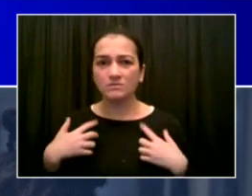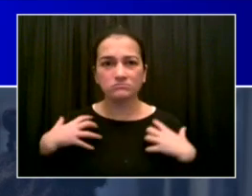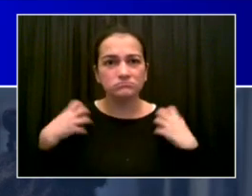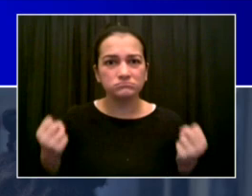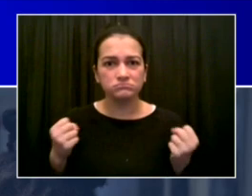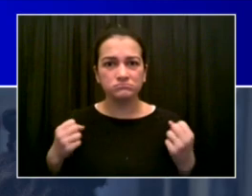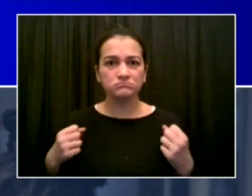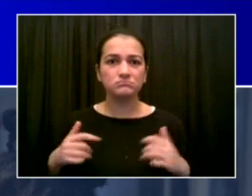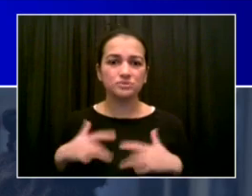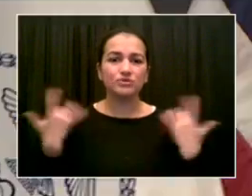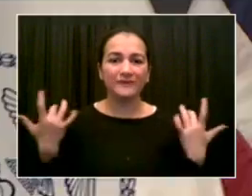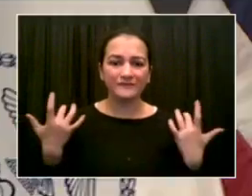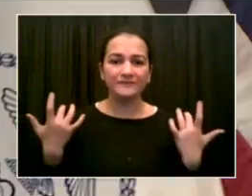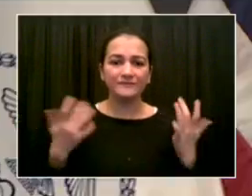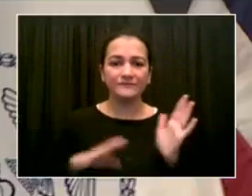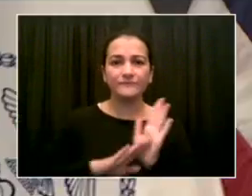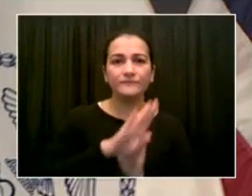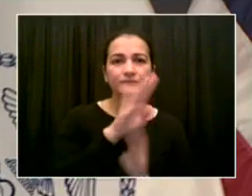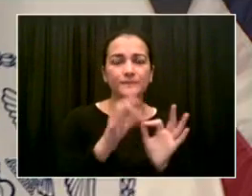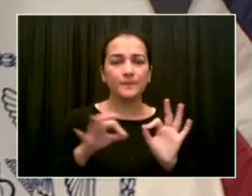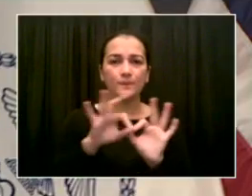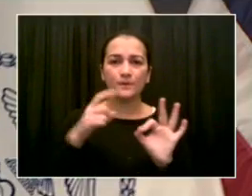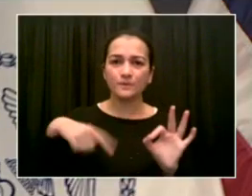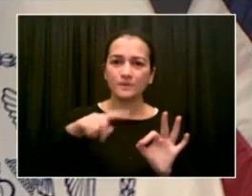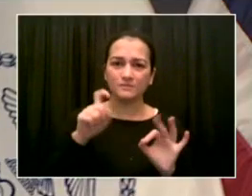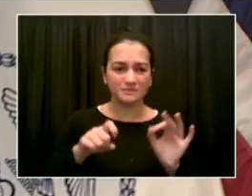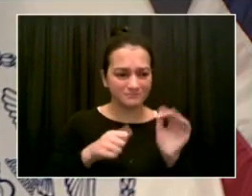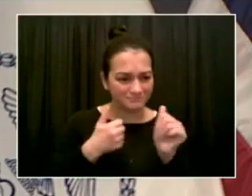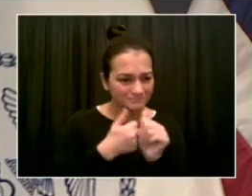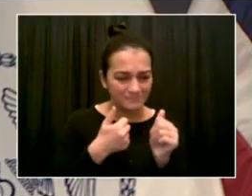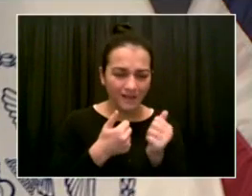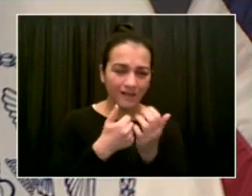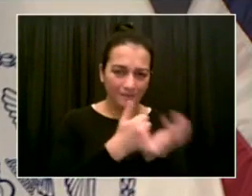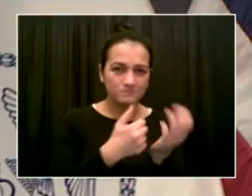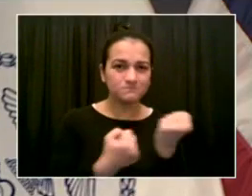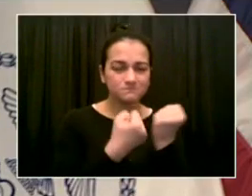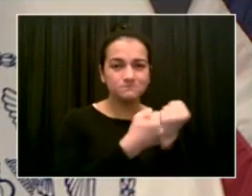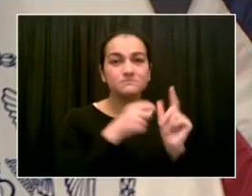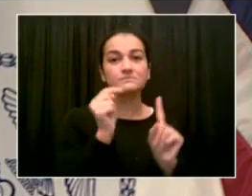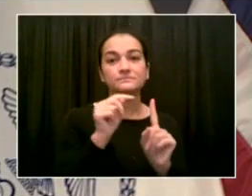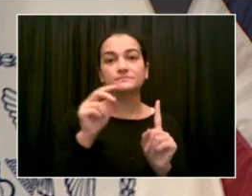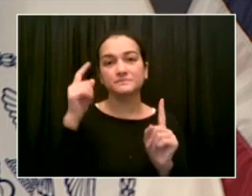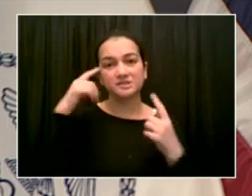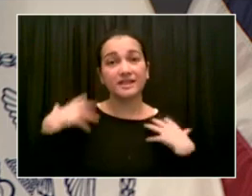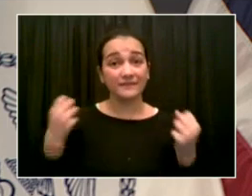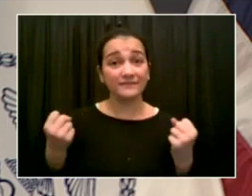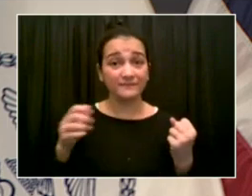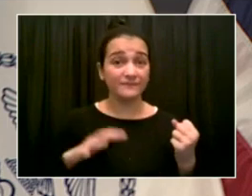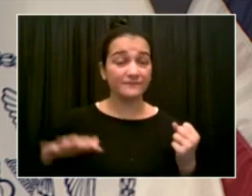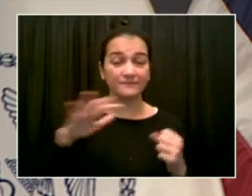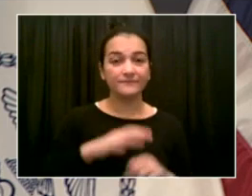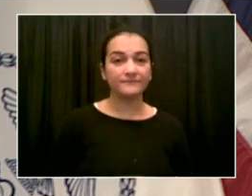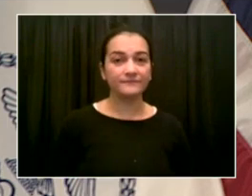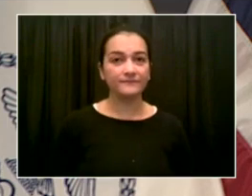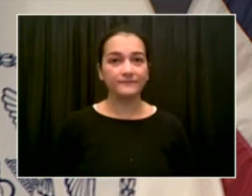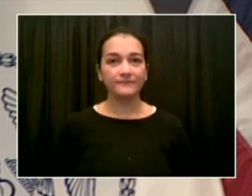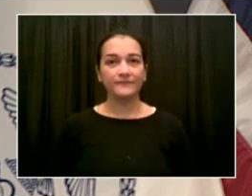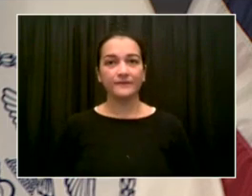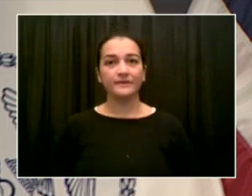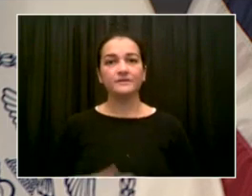the acting chair of the Federal Communications Commission, the FCC,